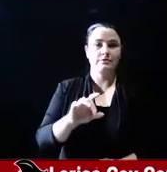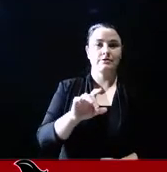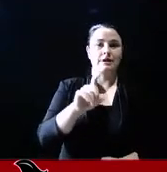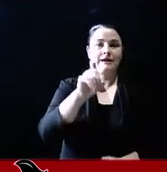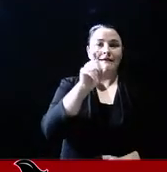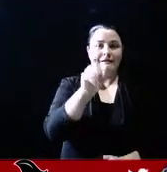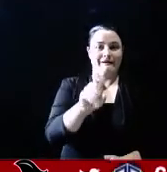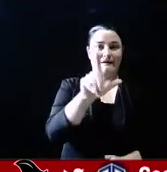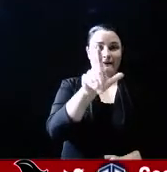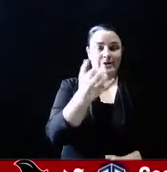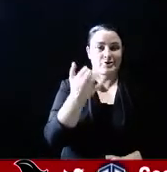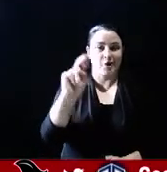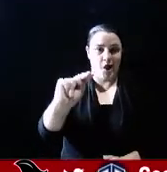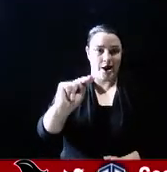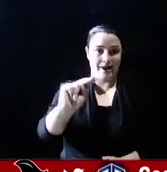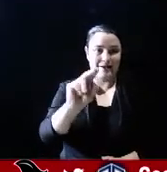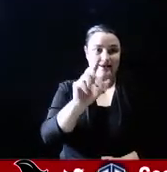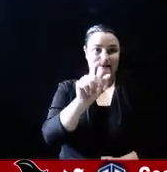Exlon Maxtone